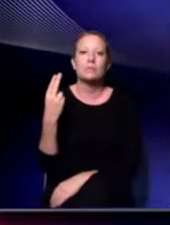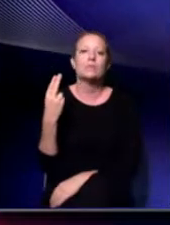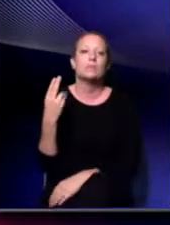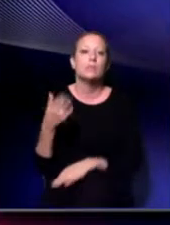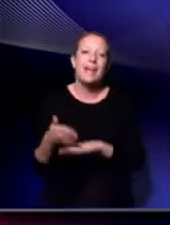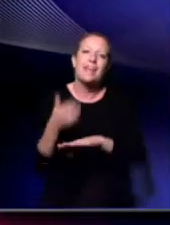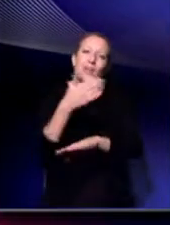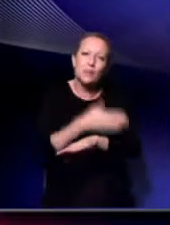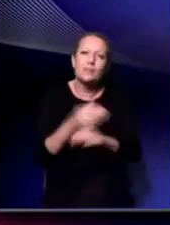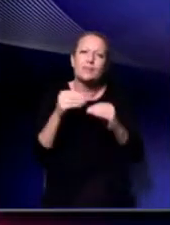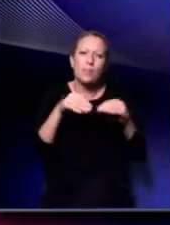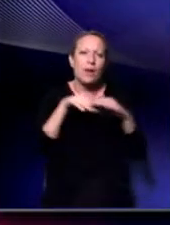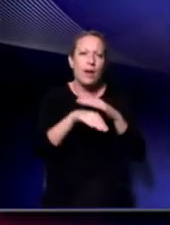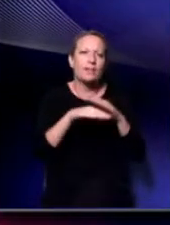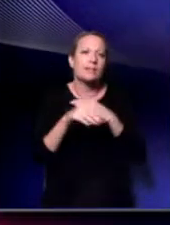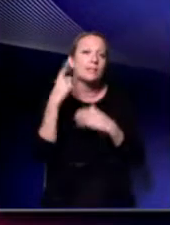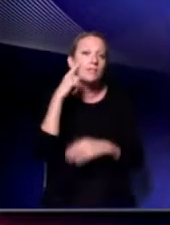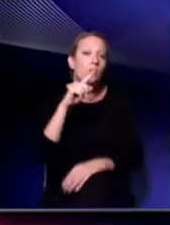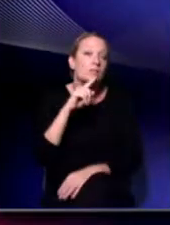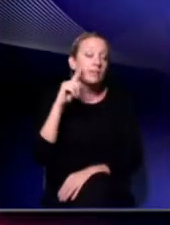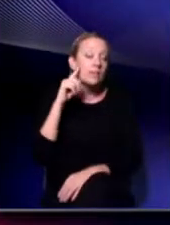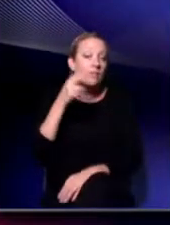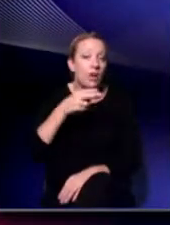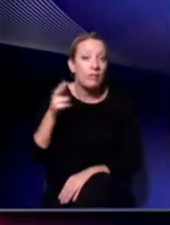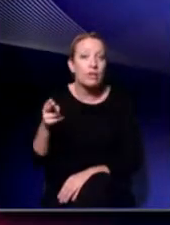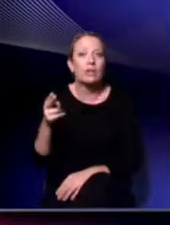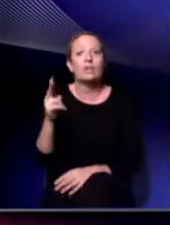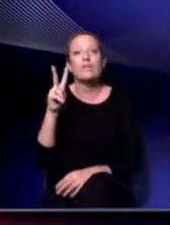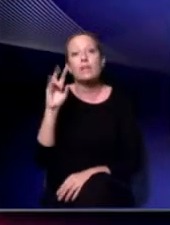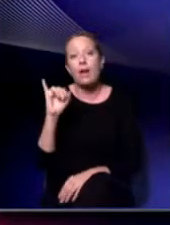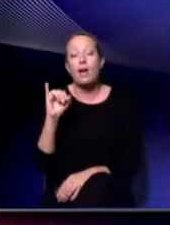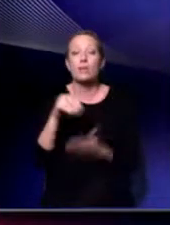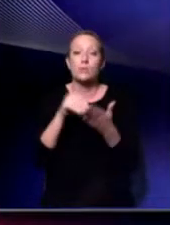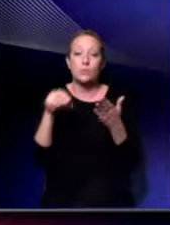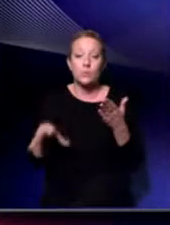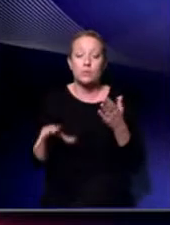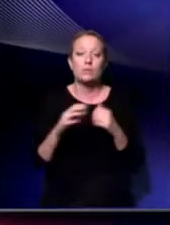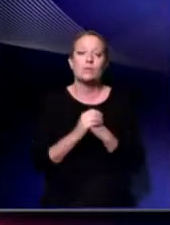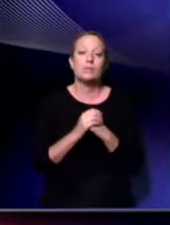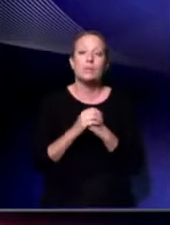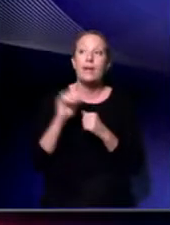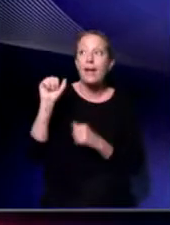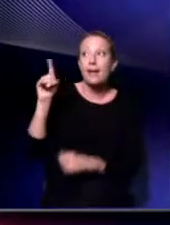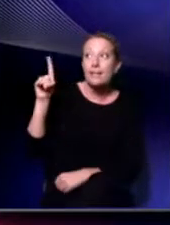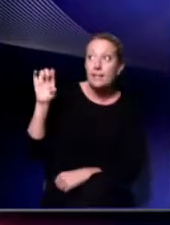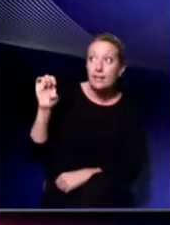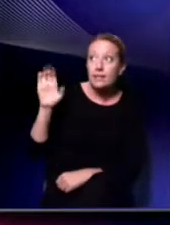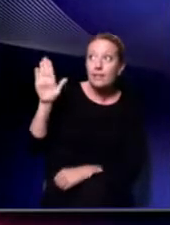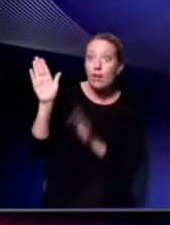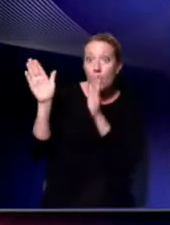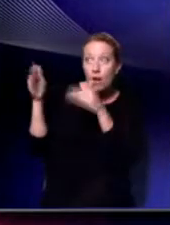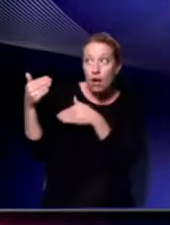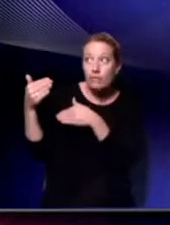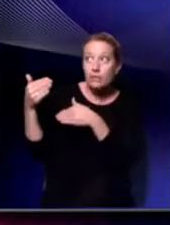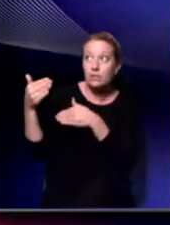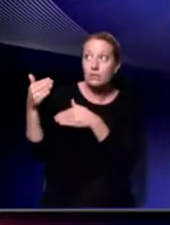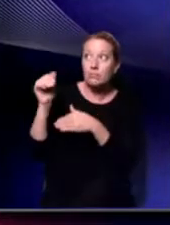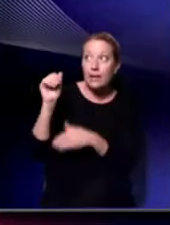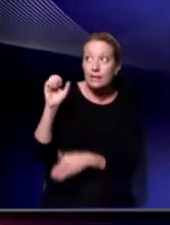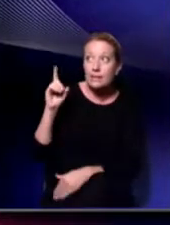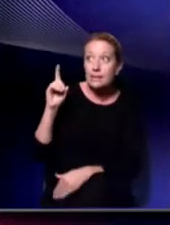our students. We are right now waiting to hear from our AG's office whether or not ASDB